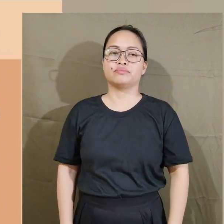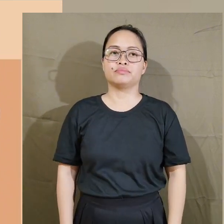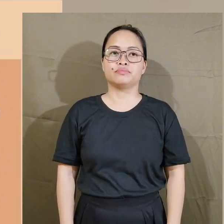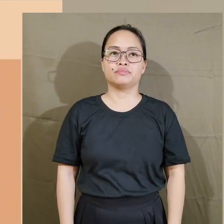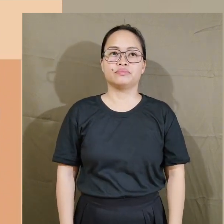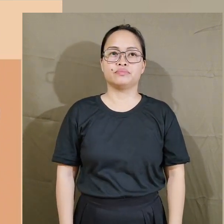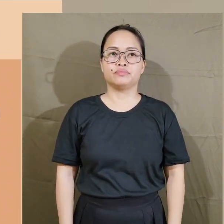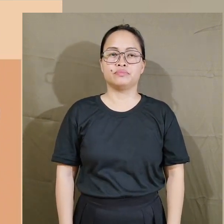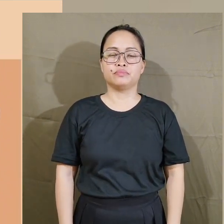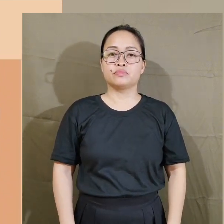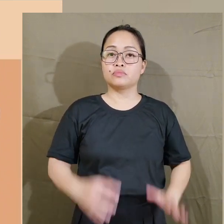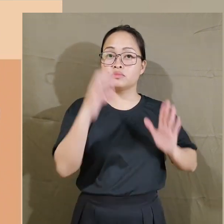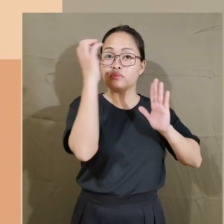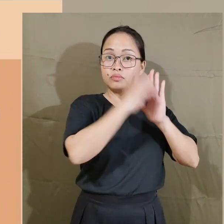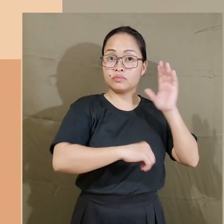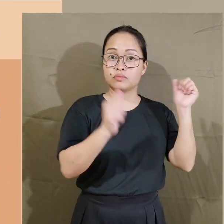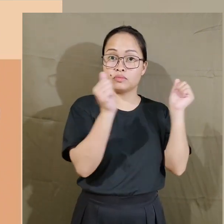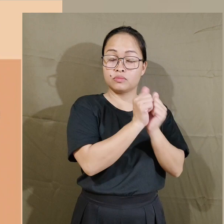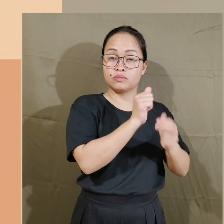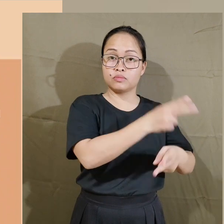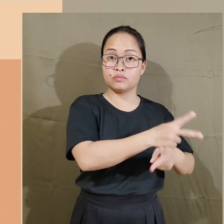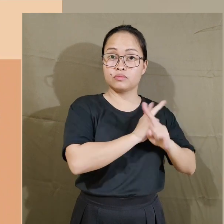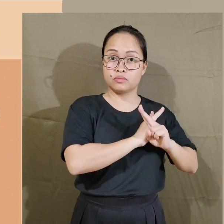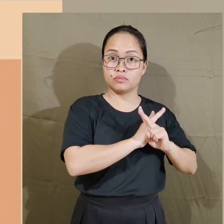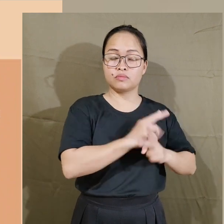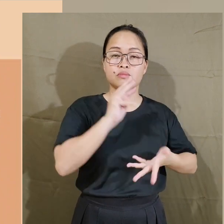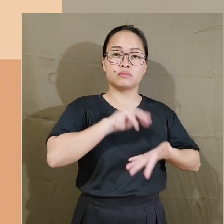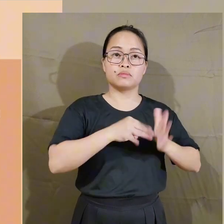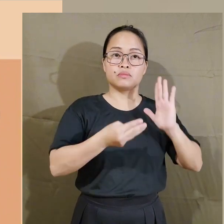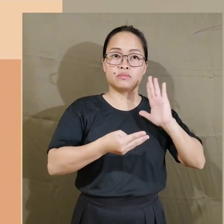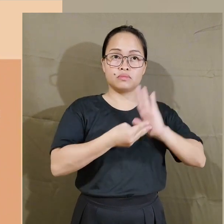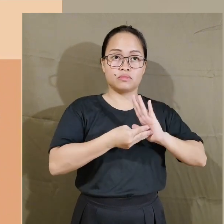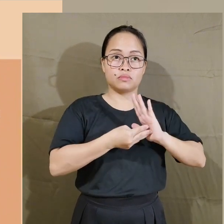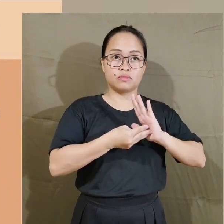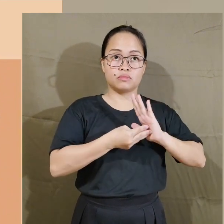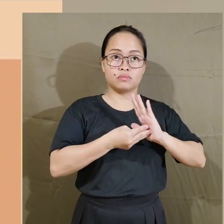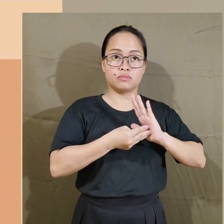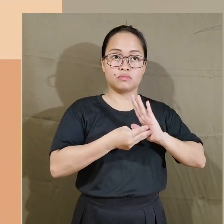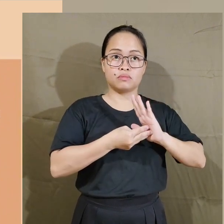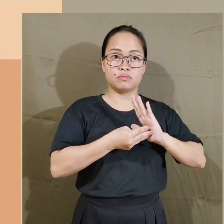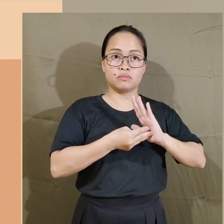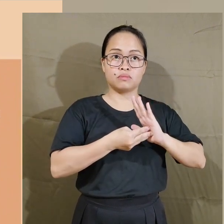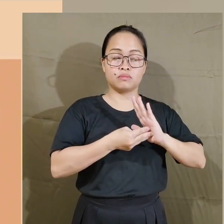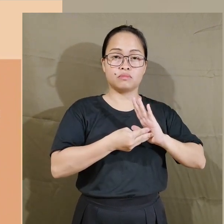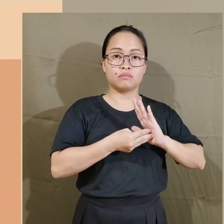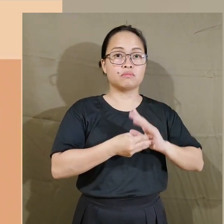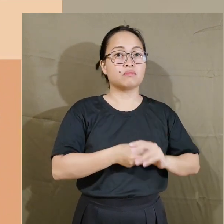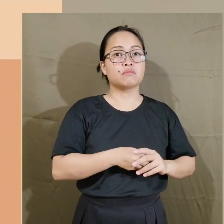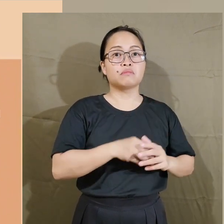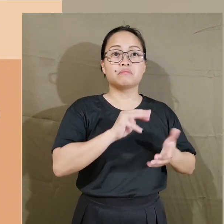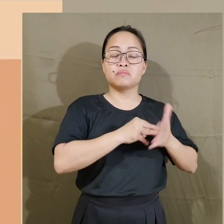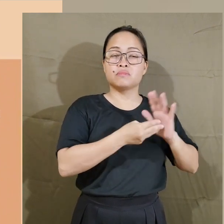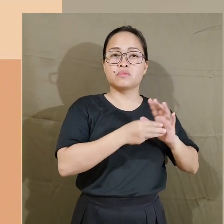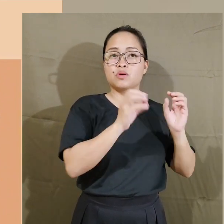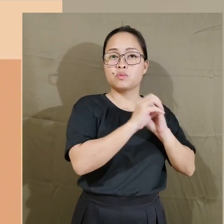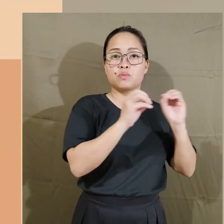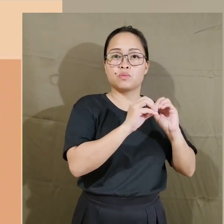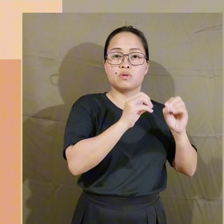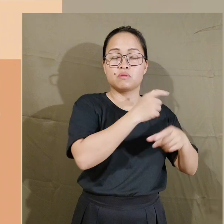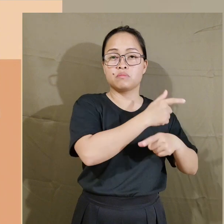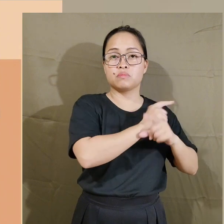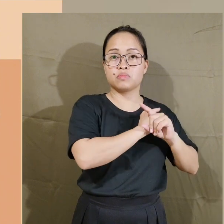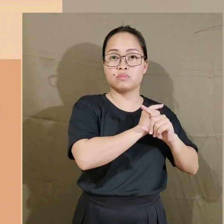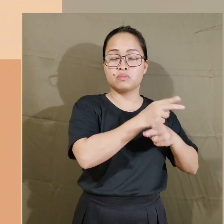So subtracting without borrowing means that there is no borrowing of number from